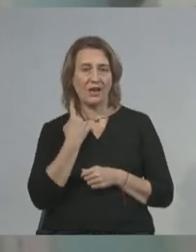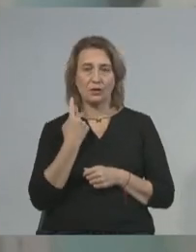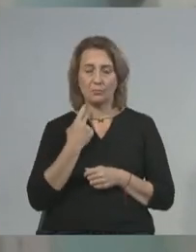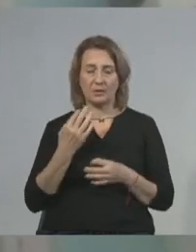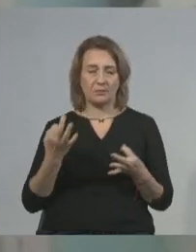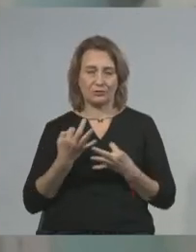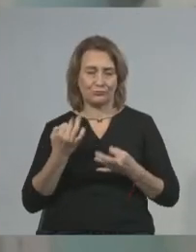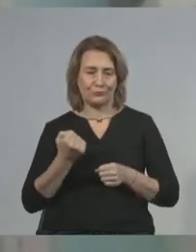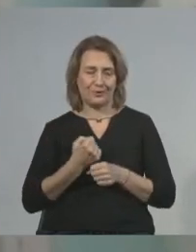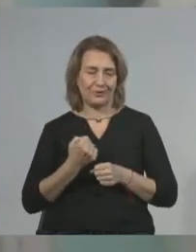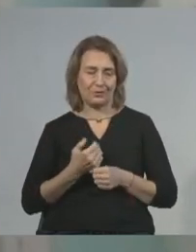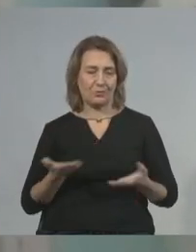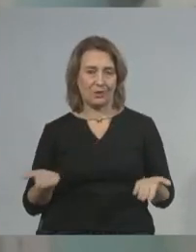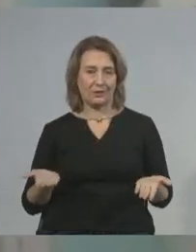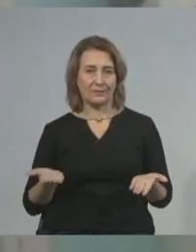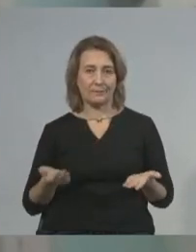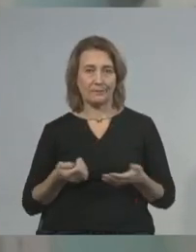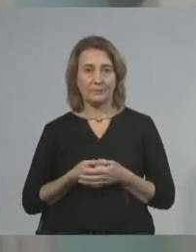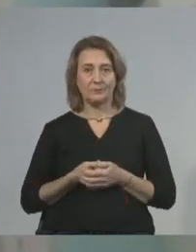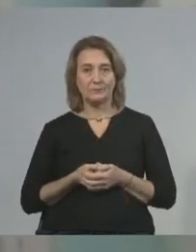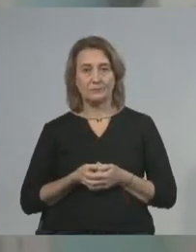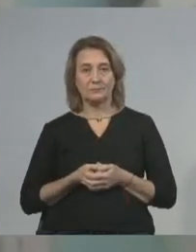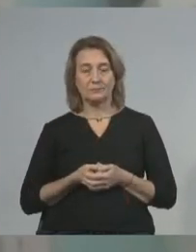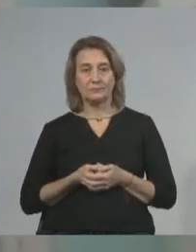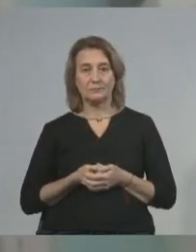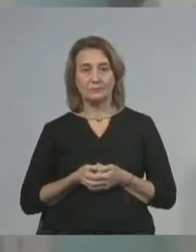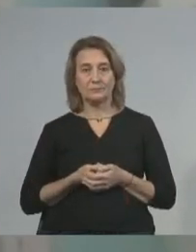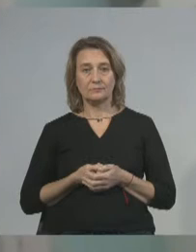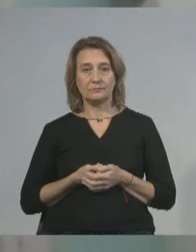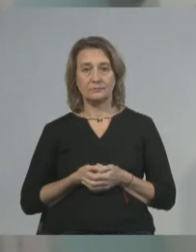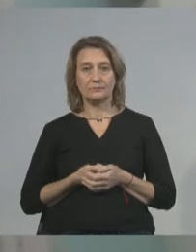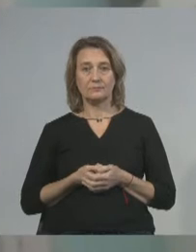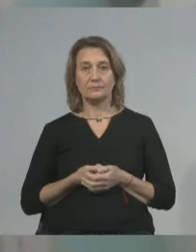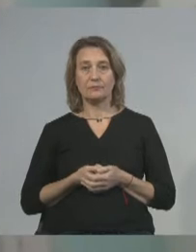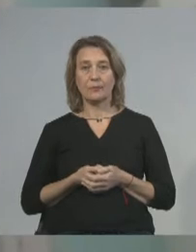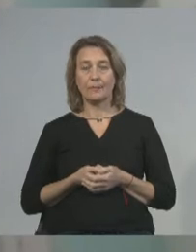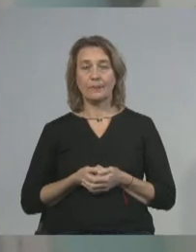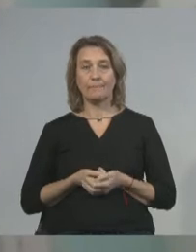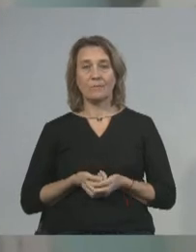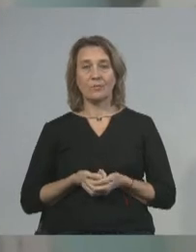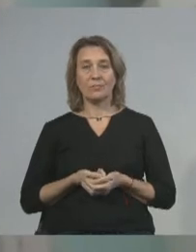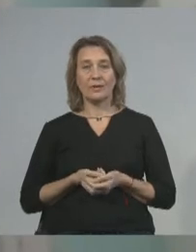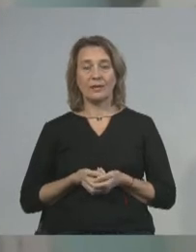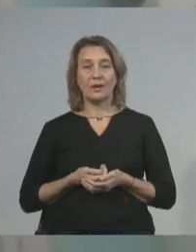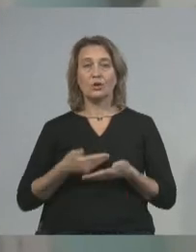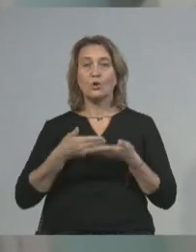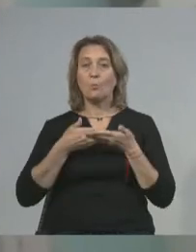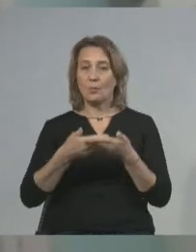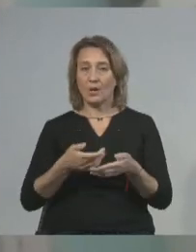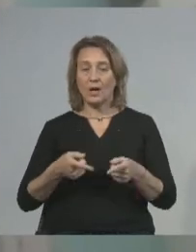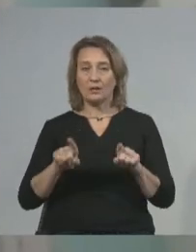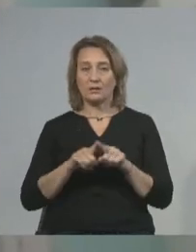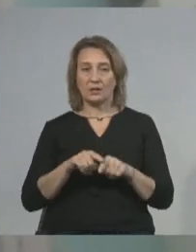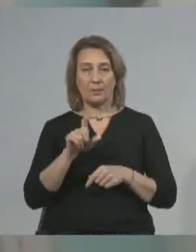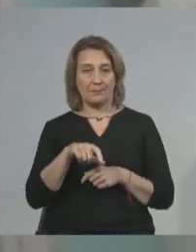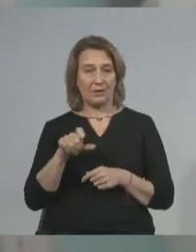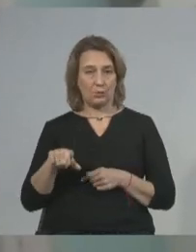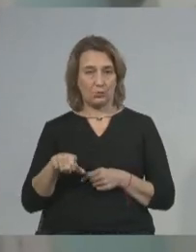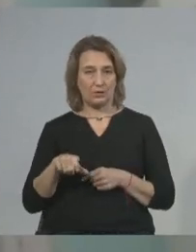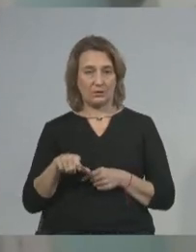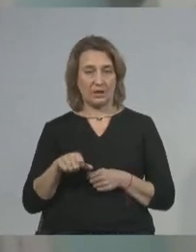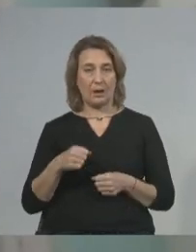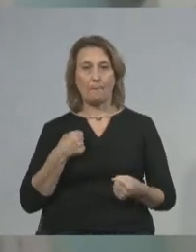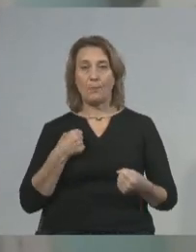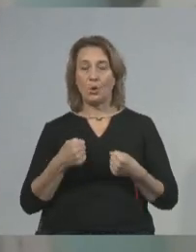trump in u.s and india in the uk it helps all these people like farage who are against this